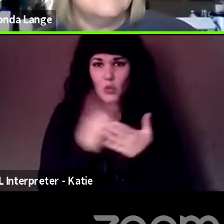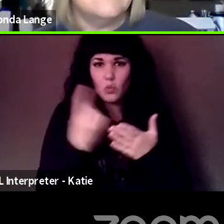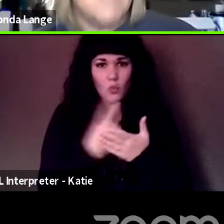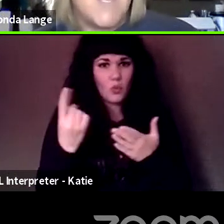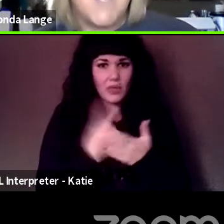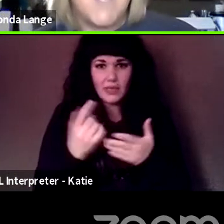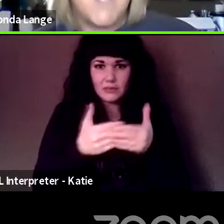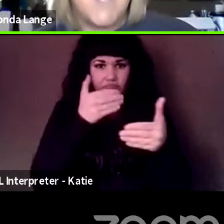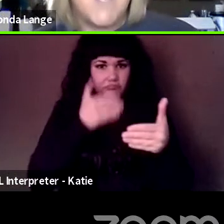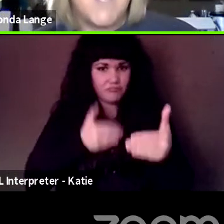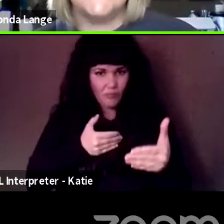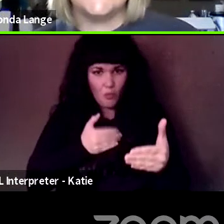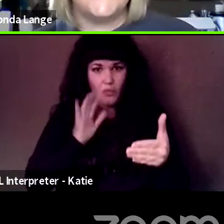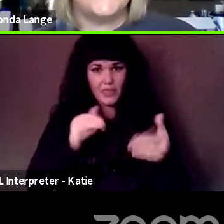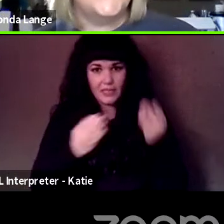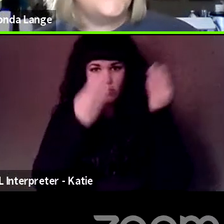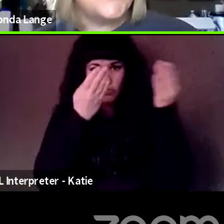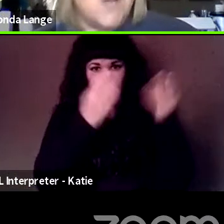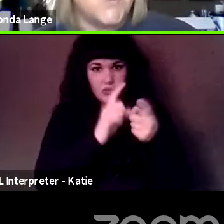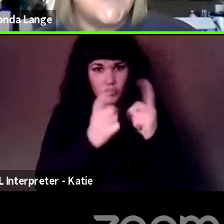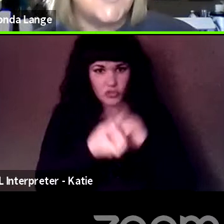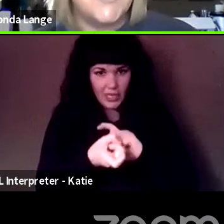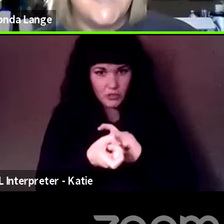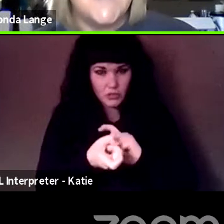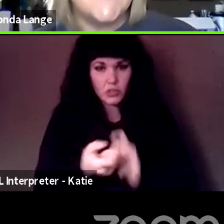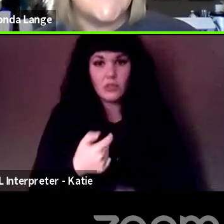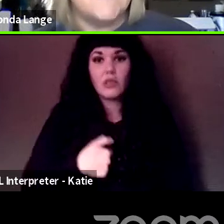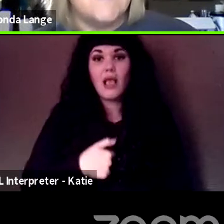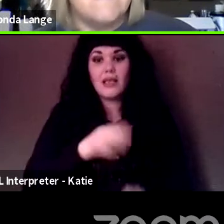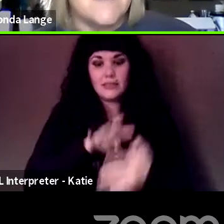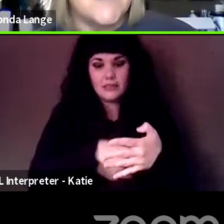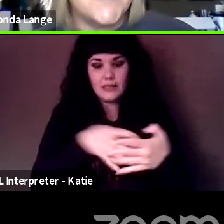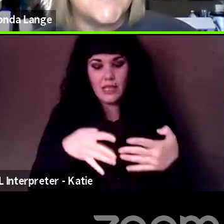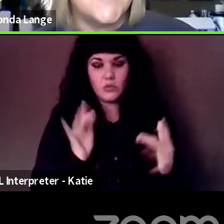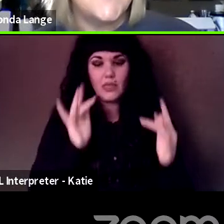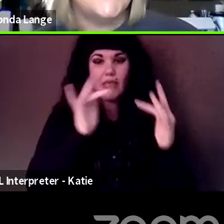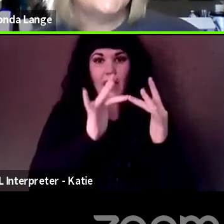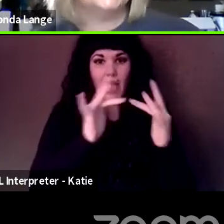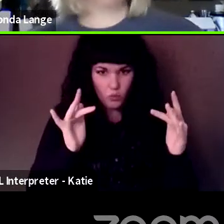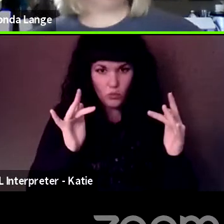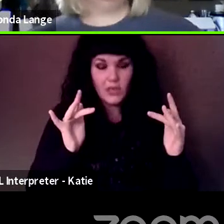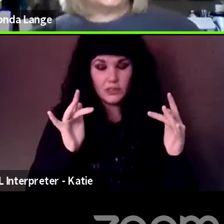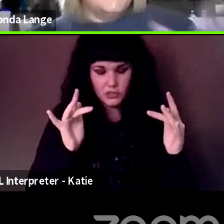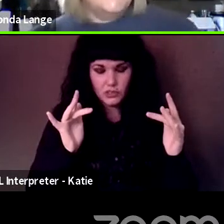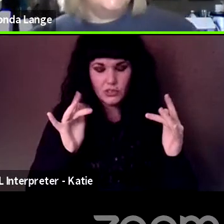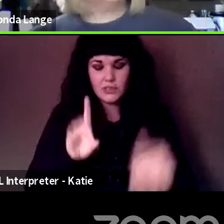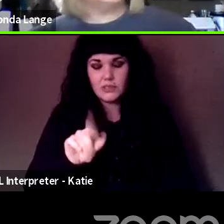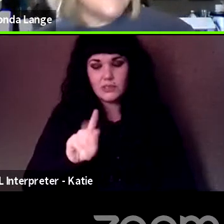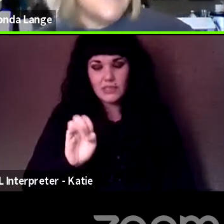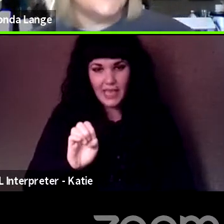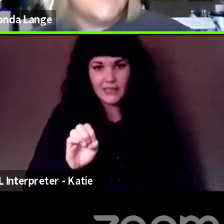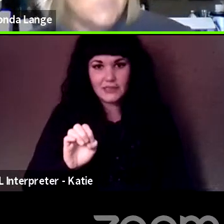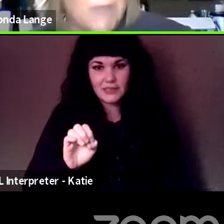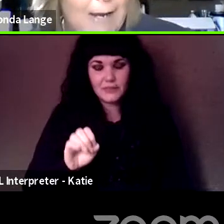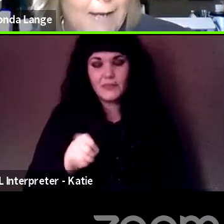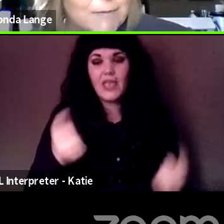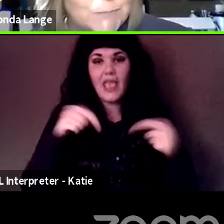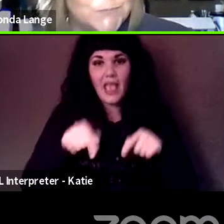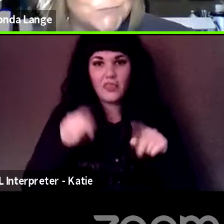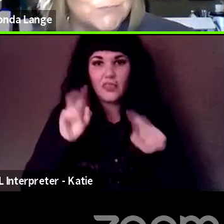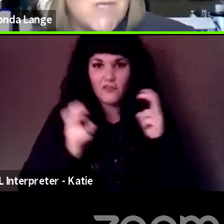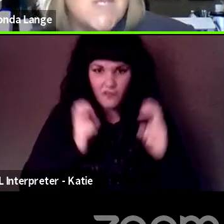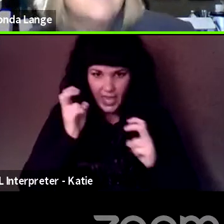change. I scheduled those outreach days at the fairs to accommodate with the schedule that we